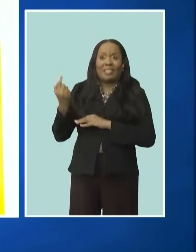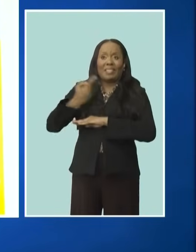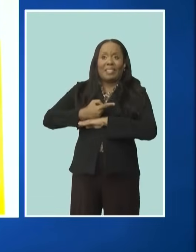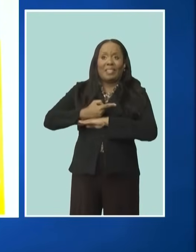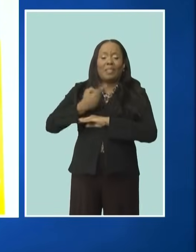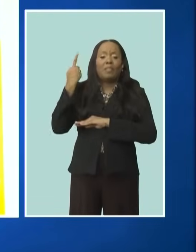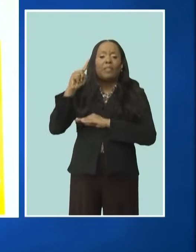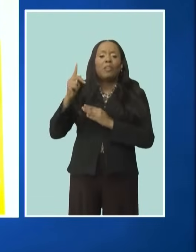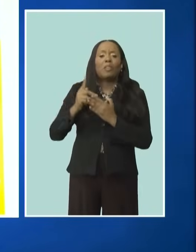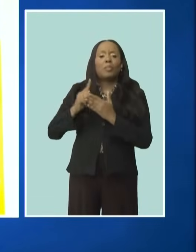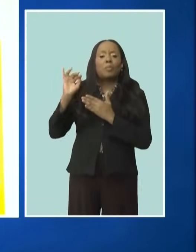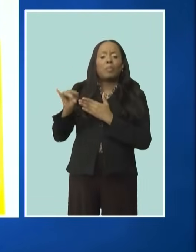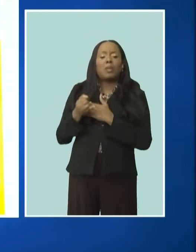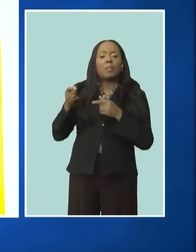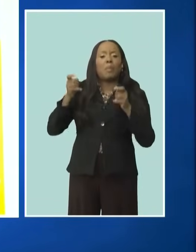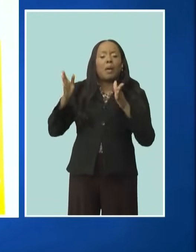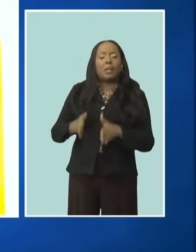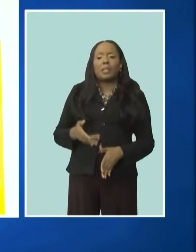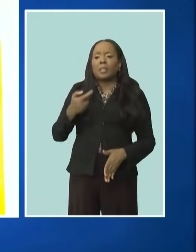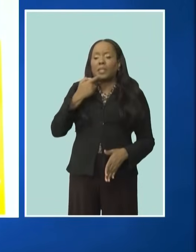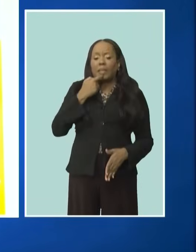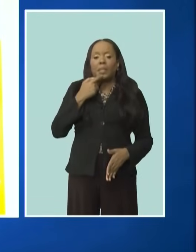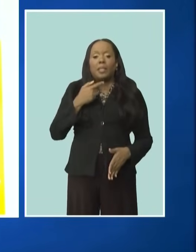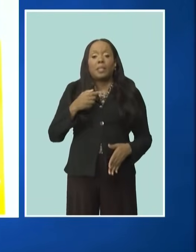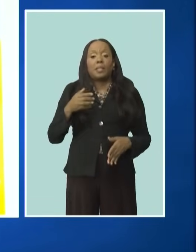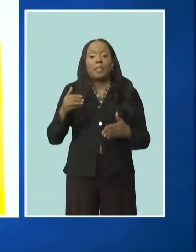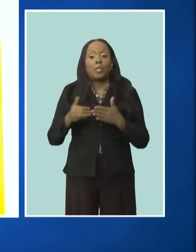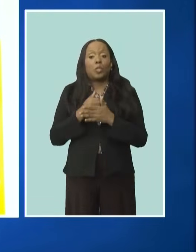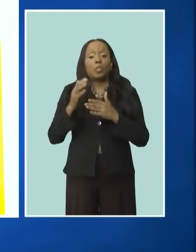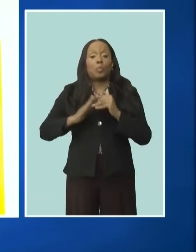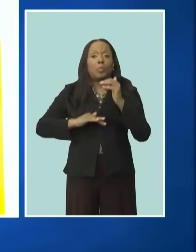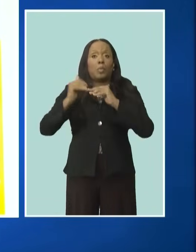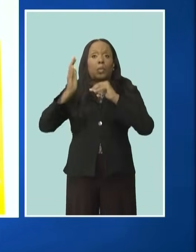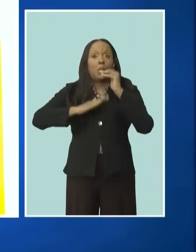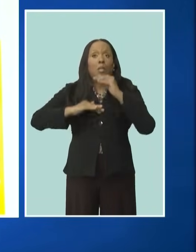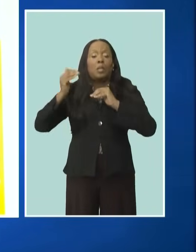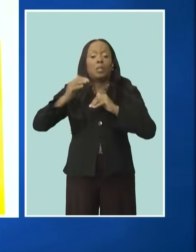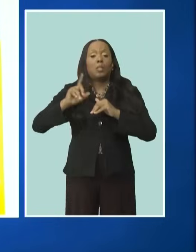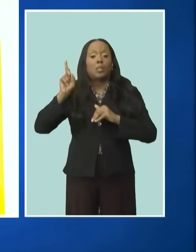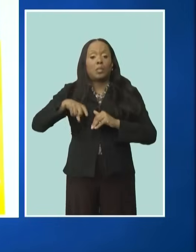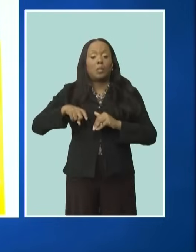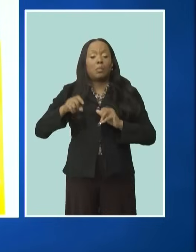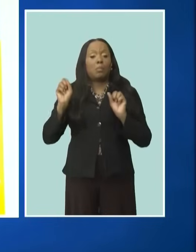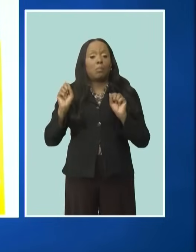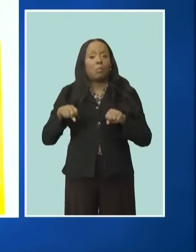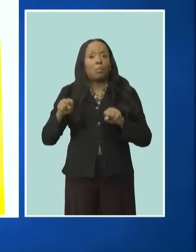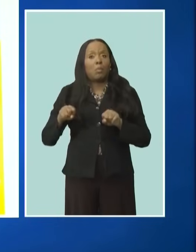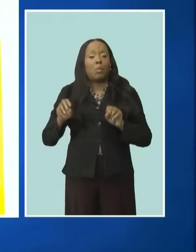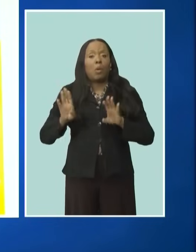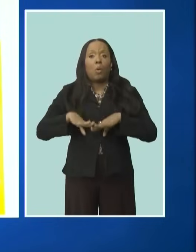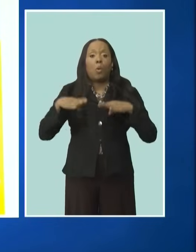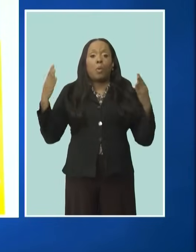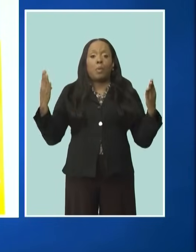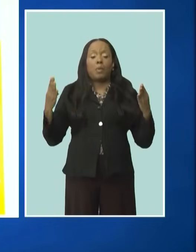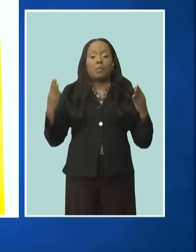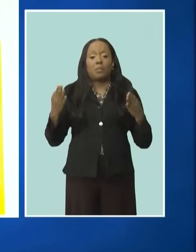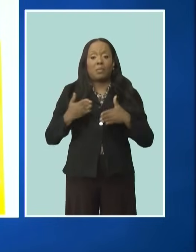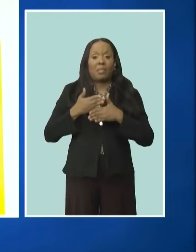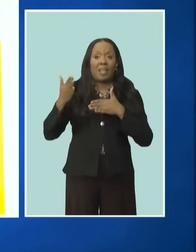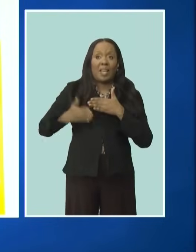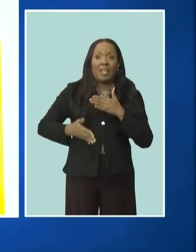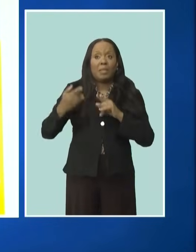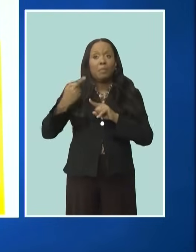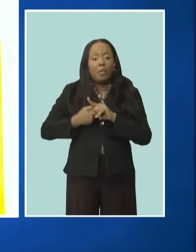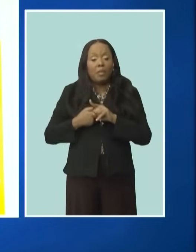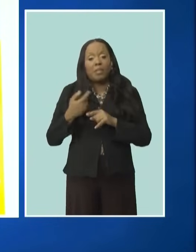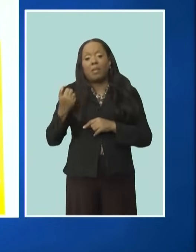manager is that the station should be at a point of being able to be handed over towards the end of this month, at the